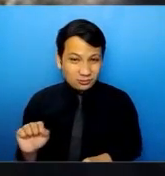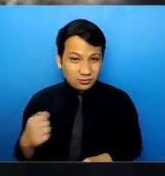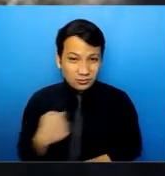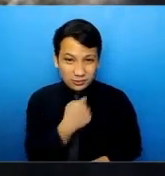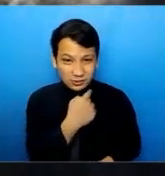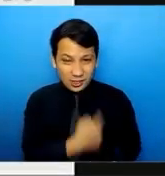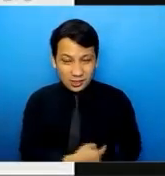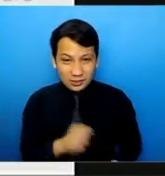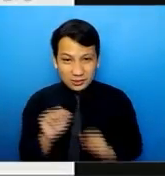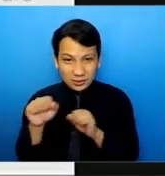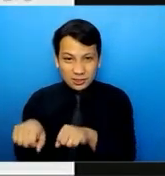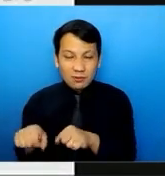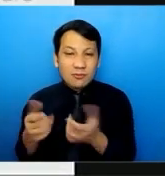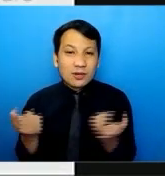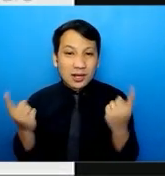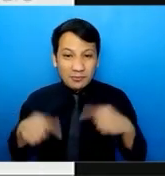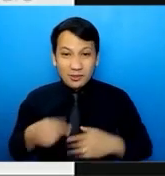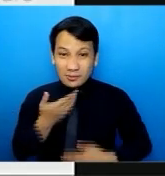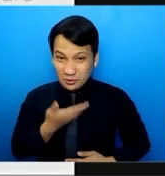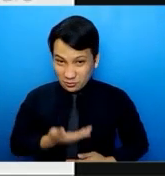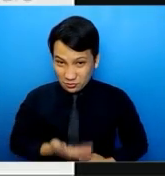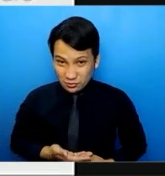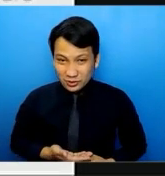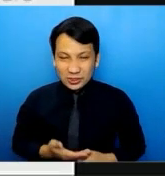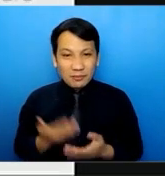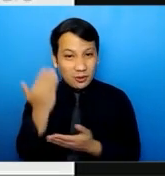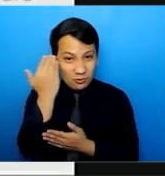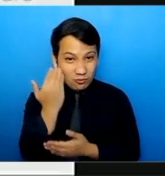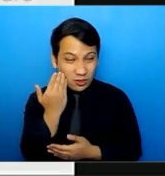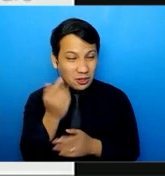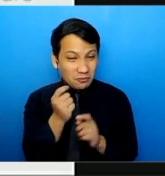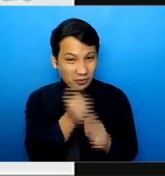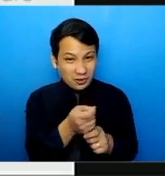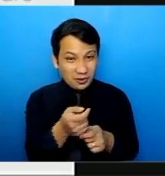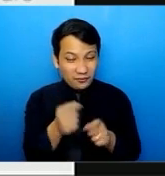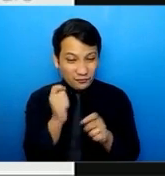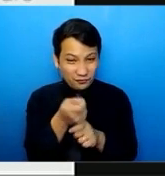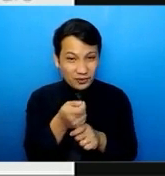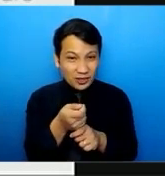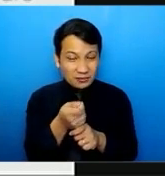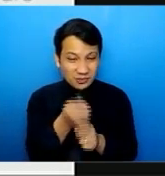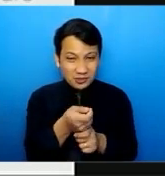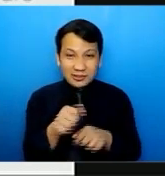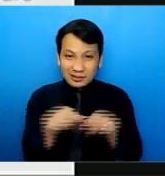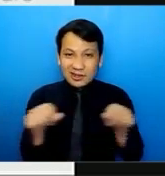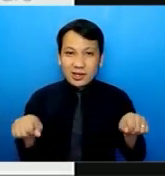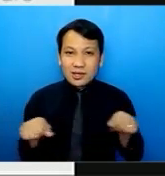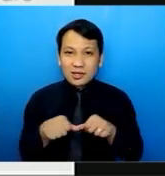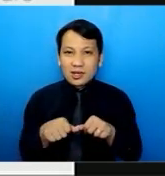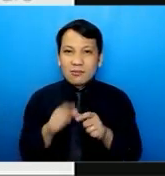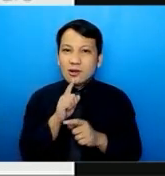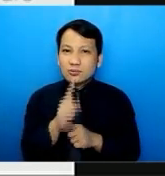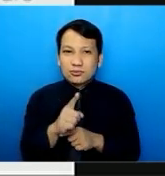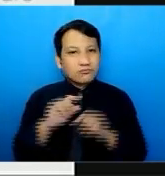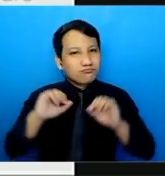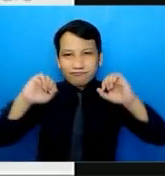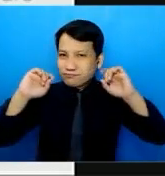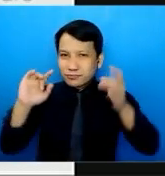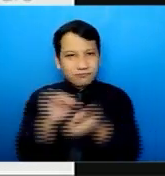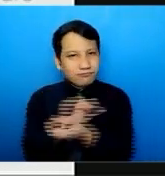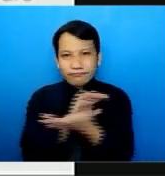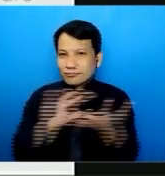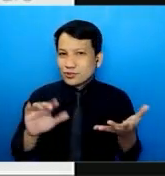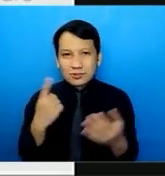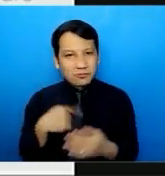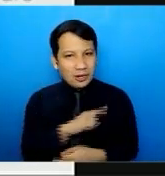the collapse of commercial fishing in the South China Sea. This is a catastrophe of epic proportions, and we